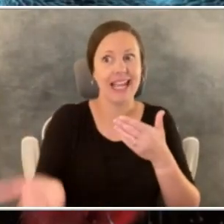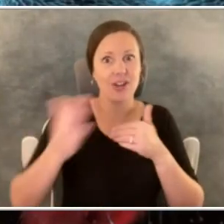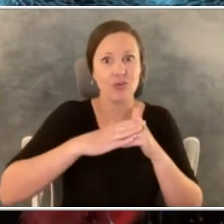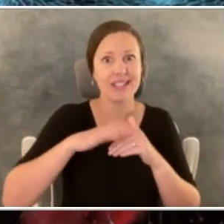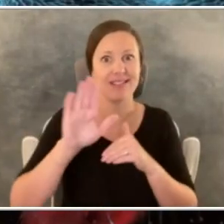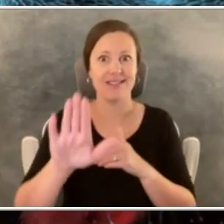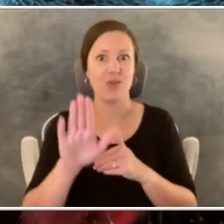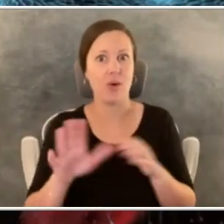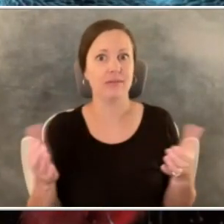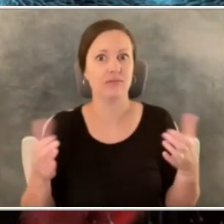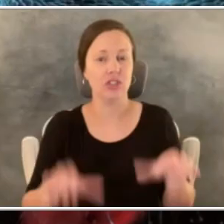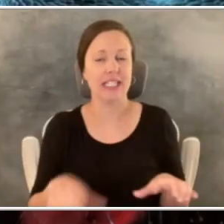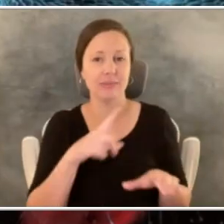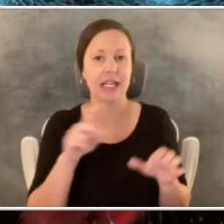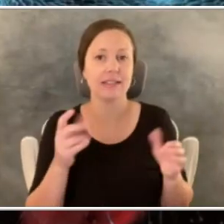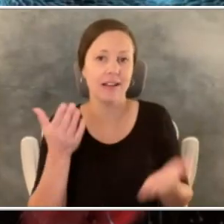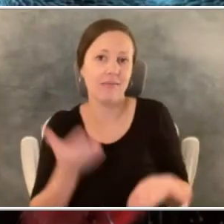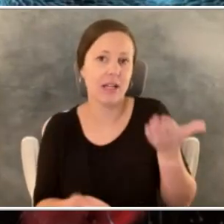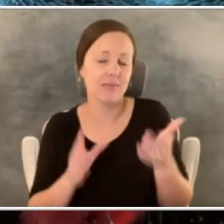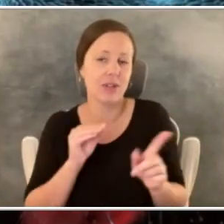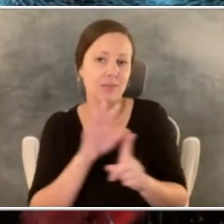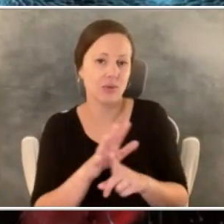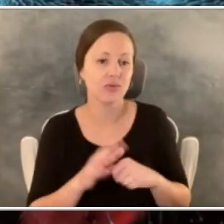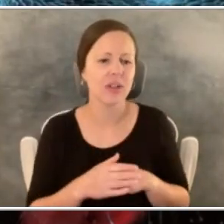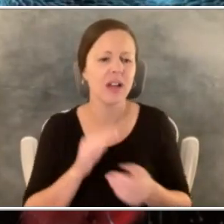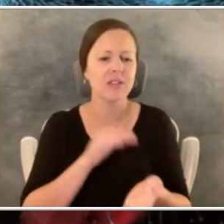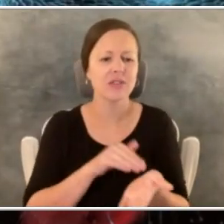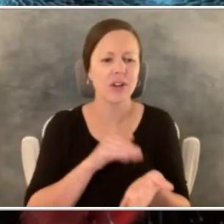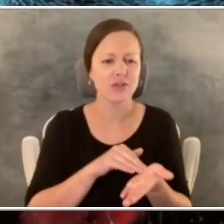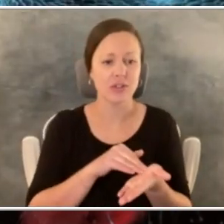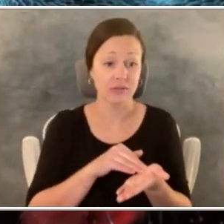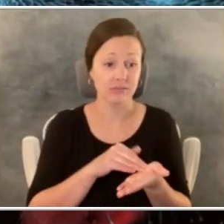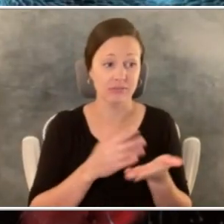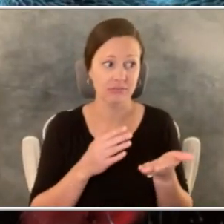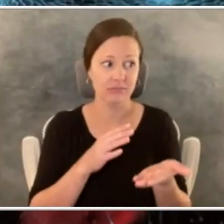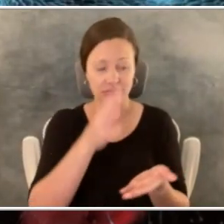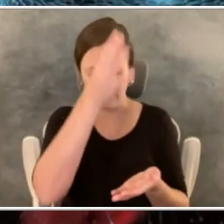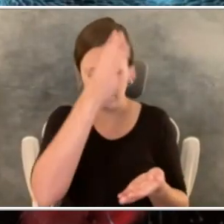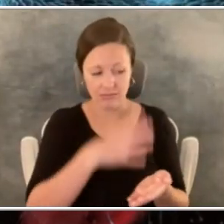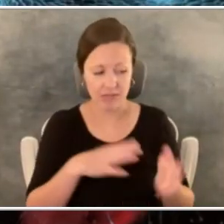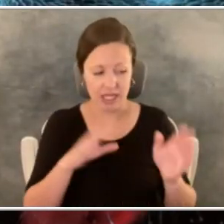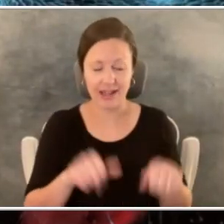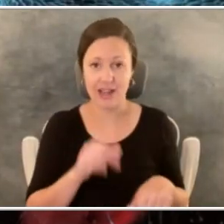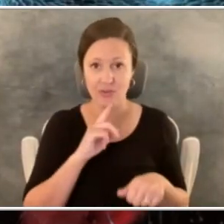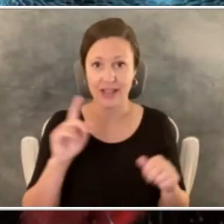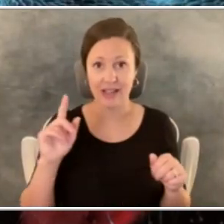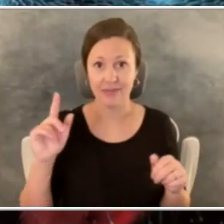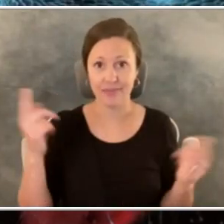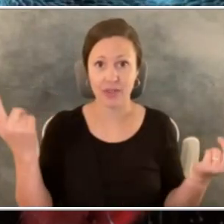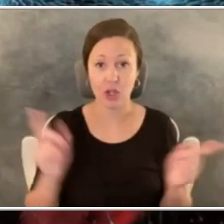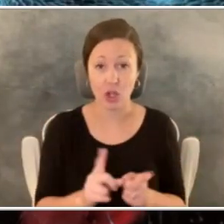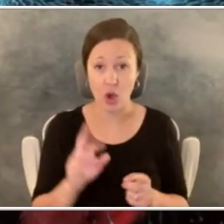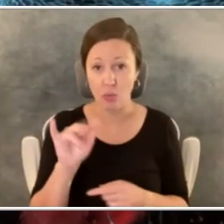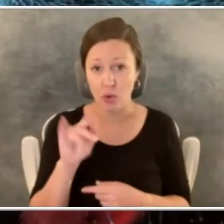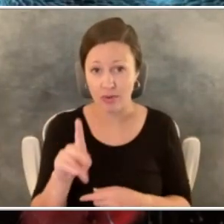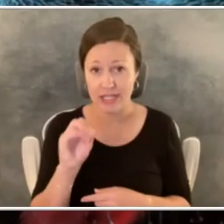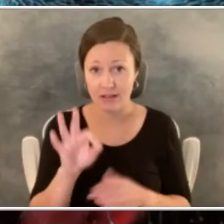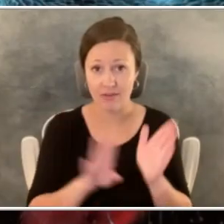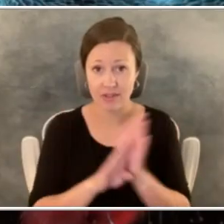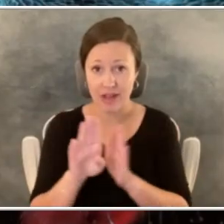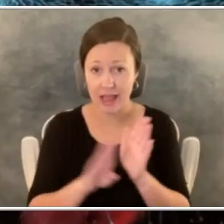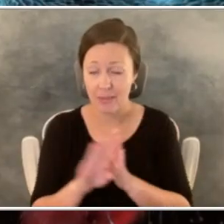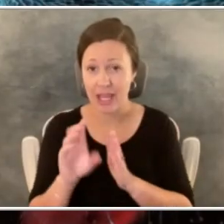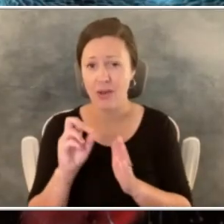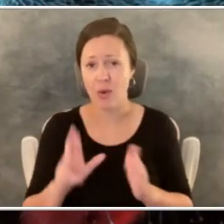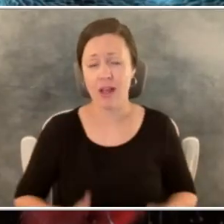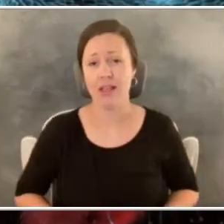exposures. Dr. Chen, though, is there much that men can do to lower their risk of developing prostate cancer? What are the lifestyle things that we can do?